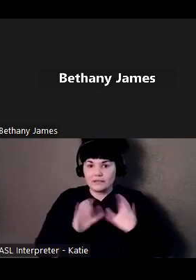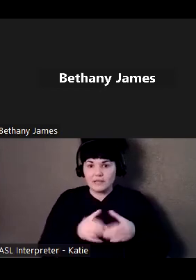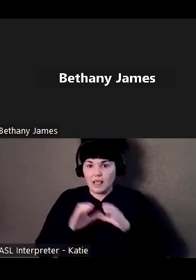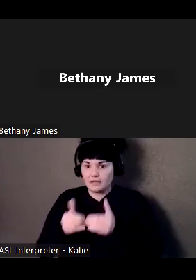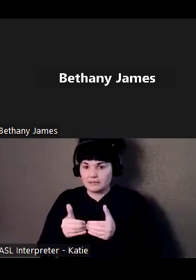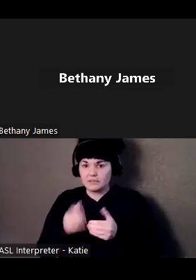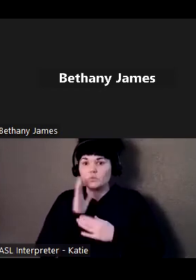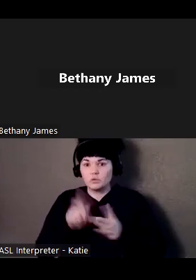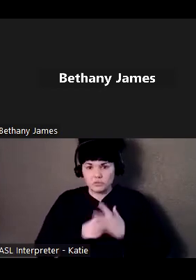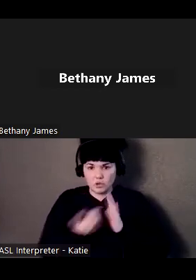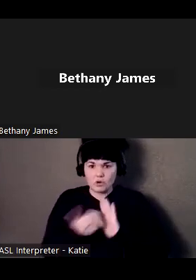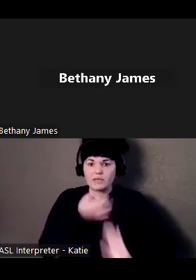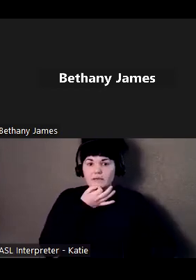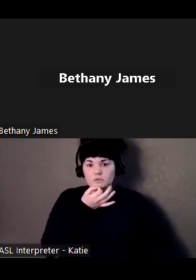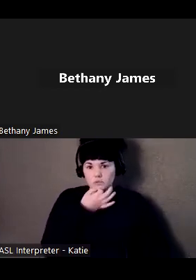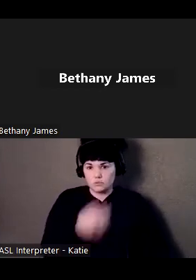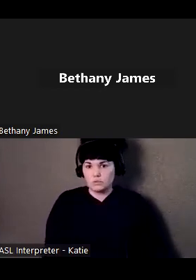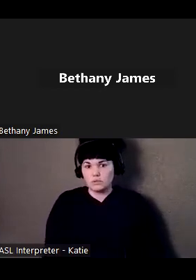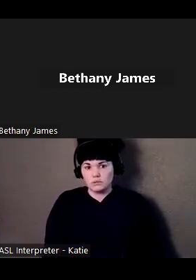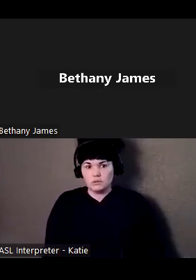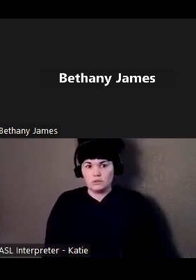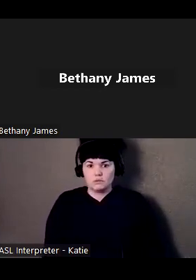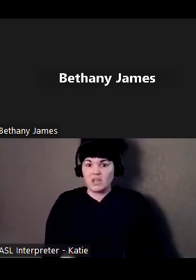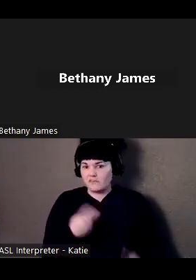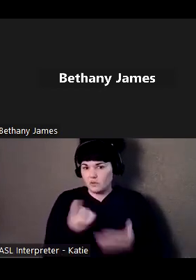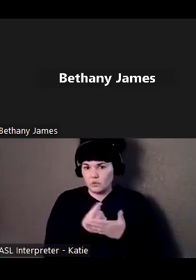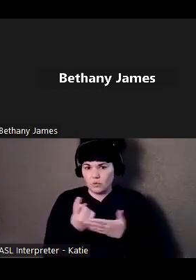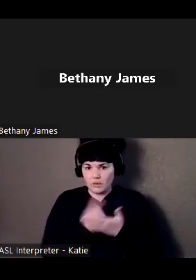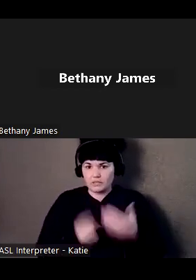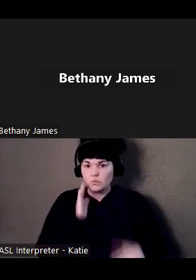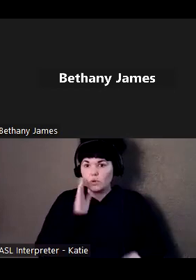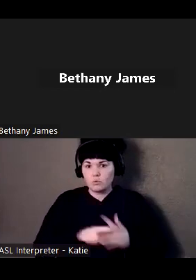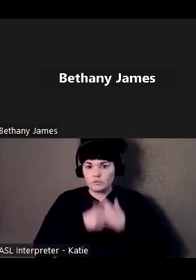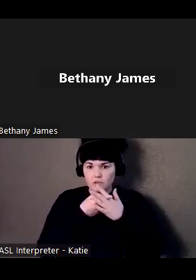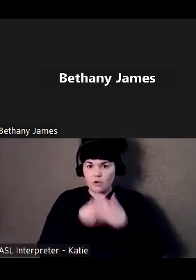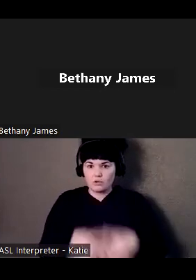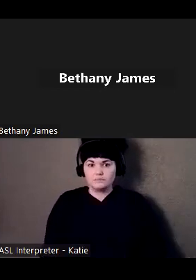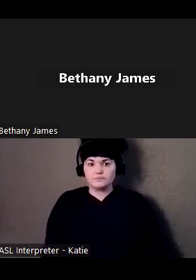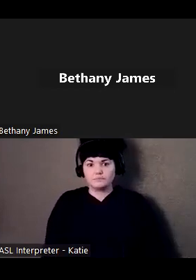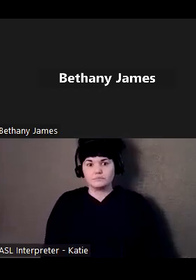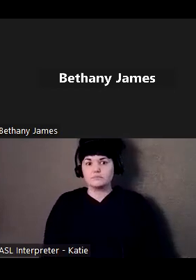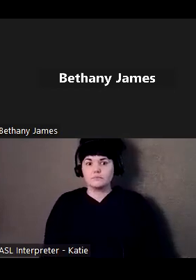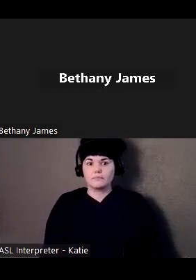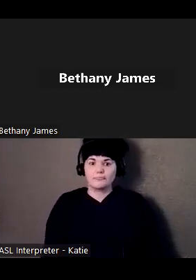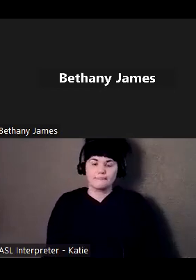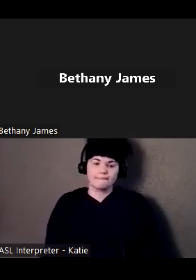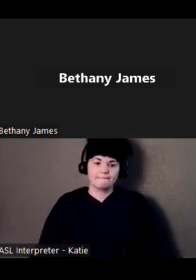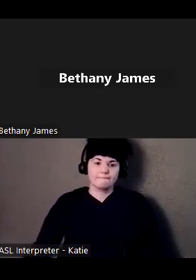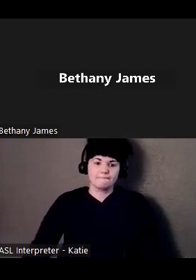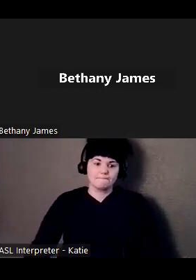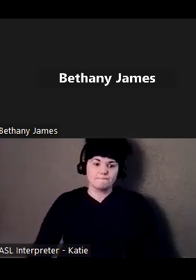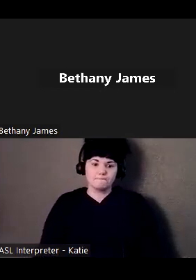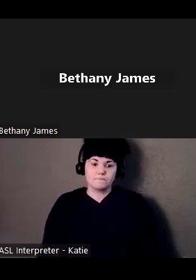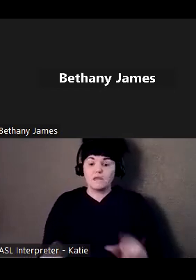starting those up again in a few weeks. And the intention here is to